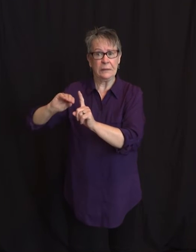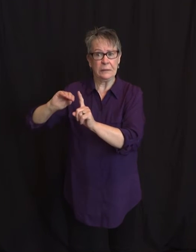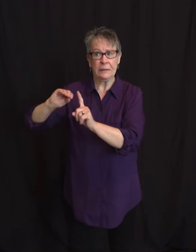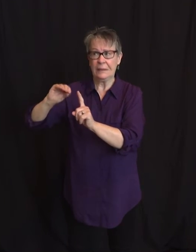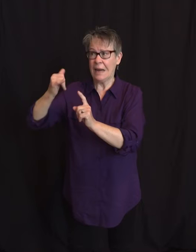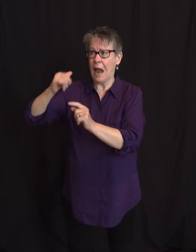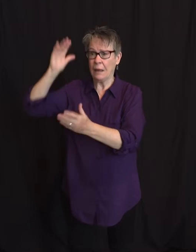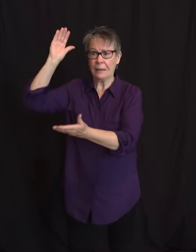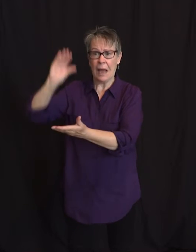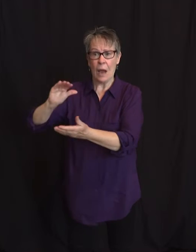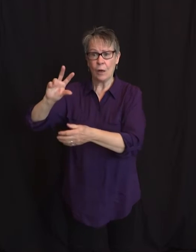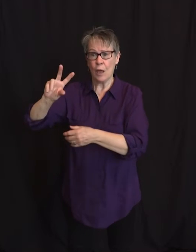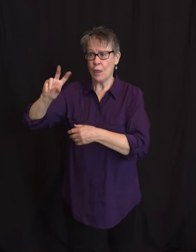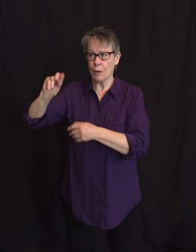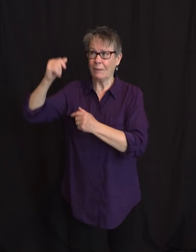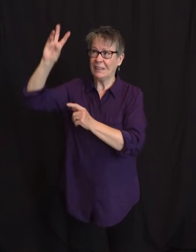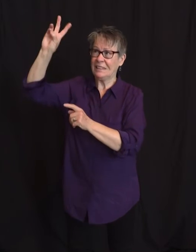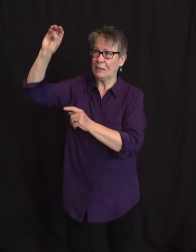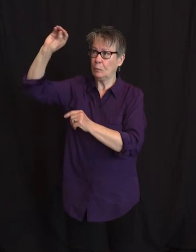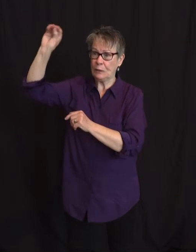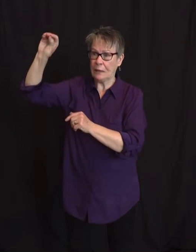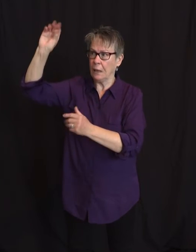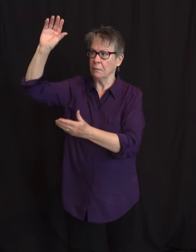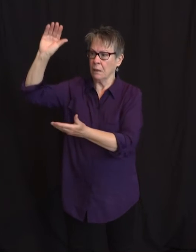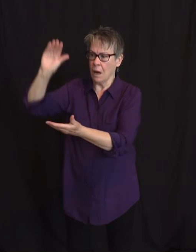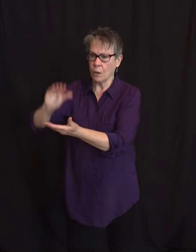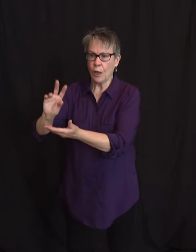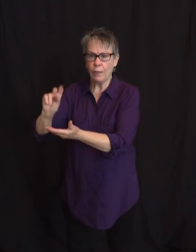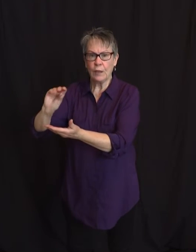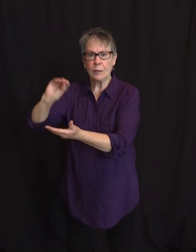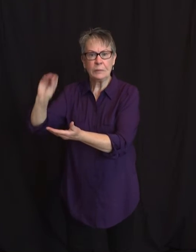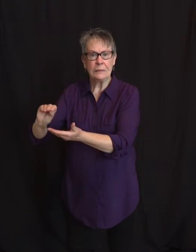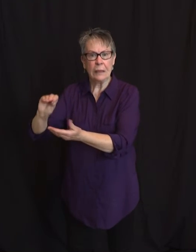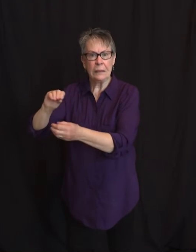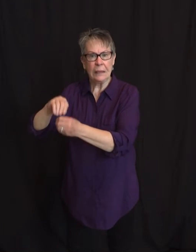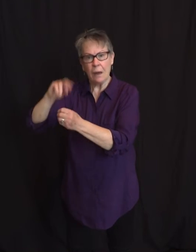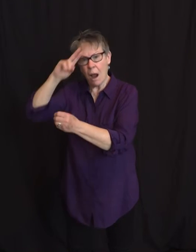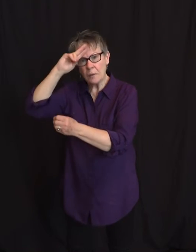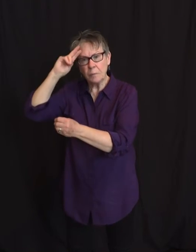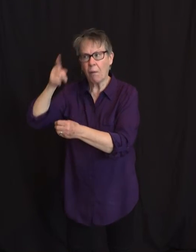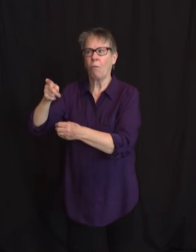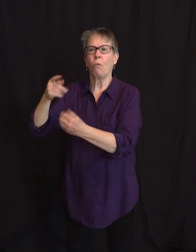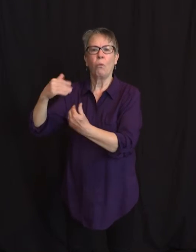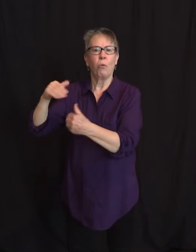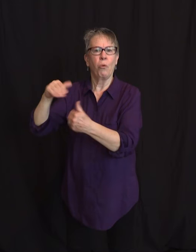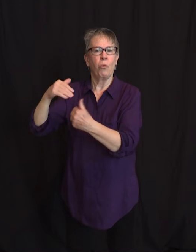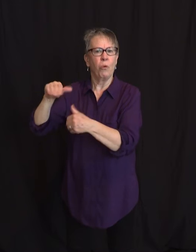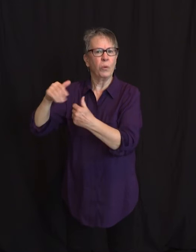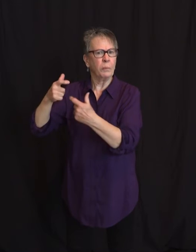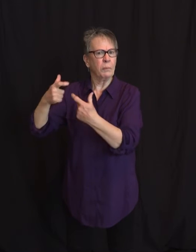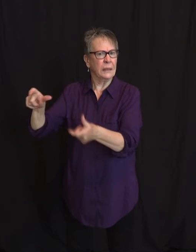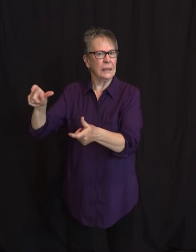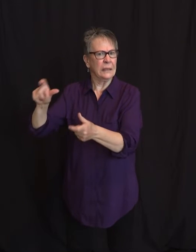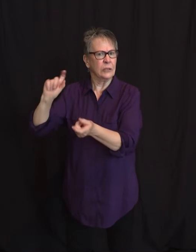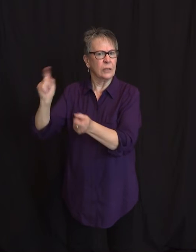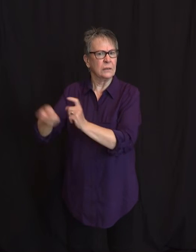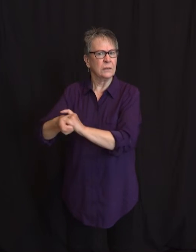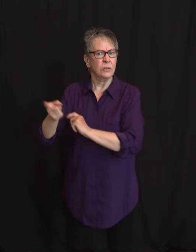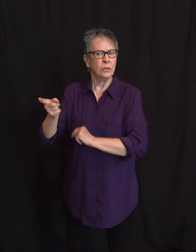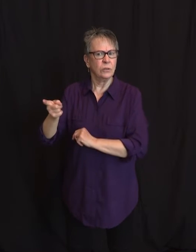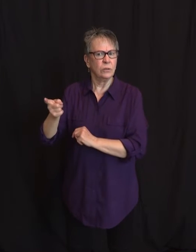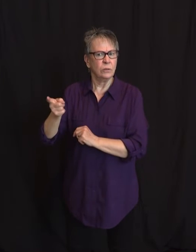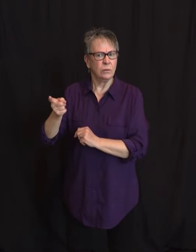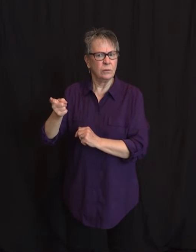does matter. And remember, this is not entirely a symptomatic universe, but it's overwhelmingly a symptomatic